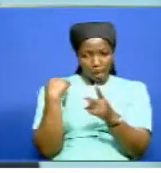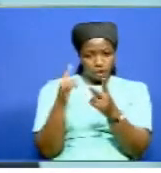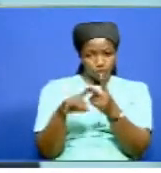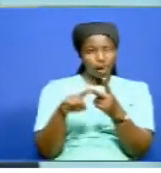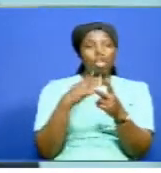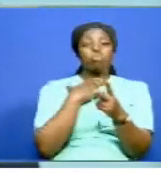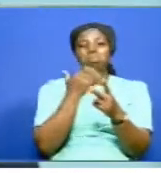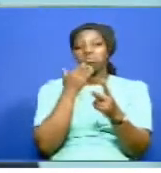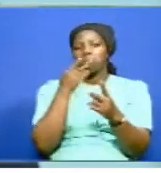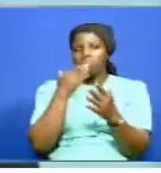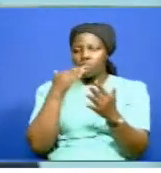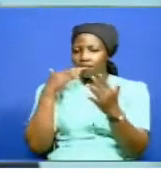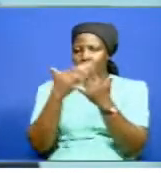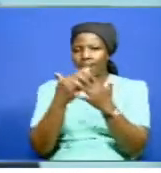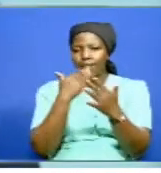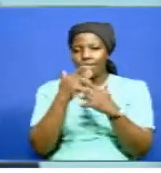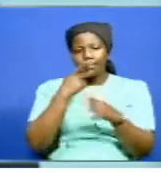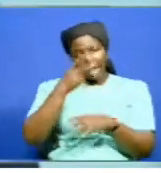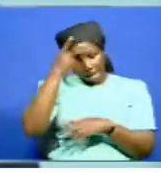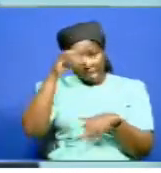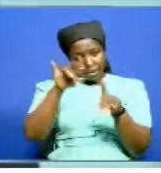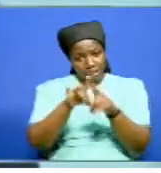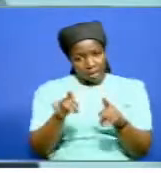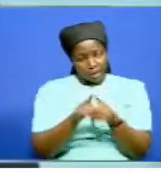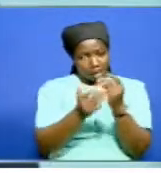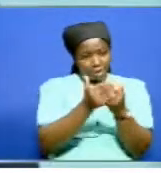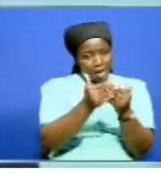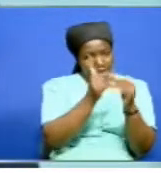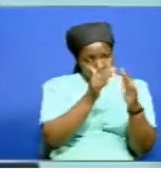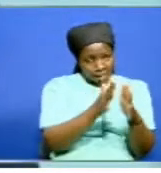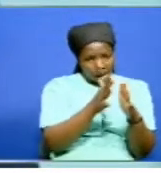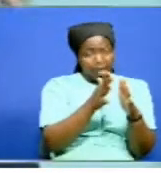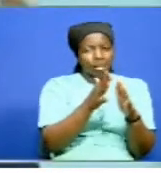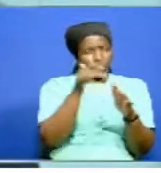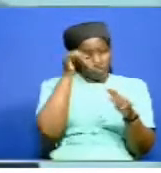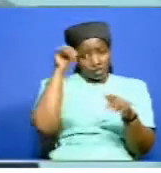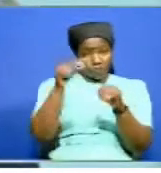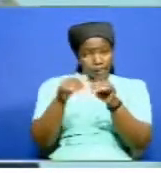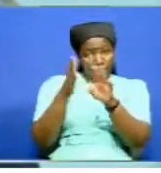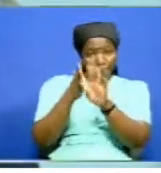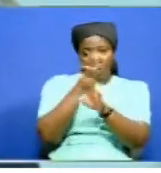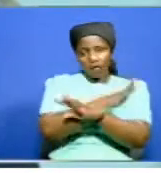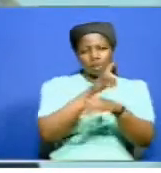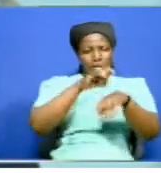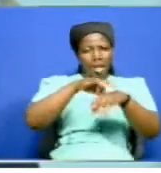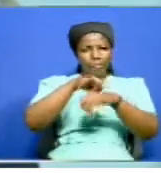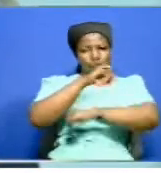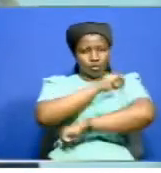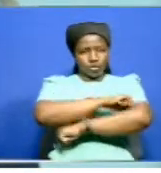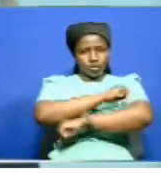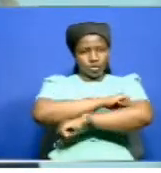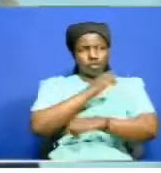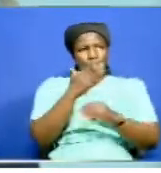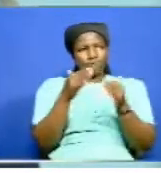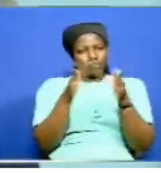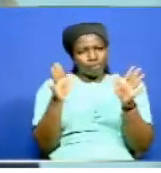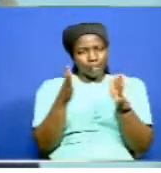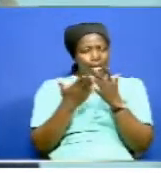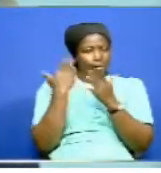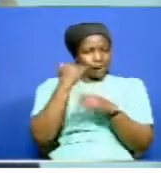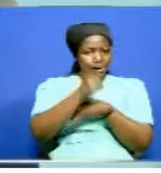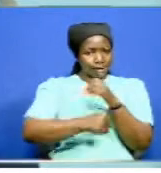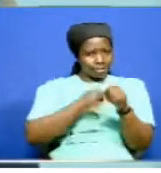the parents as well as guardians. You remember initially when schools were reopened last